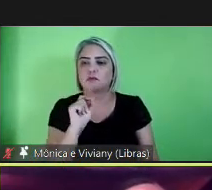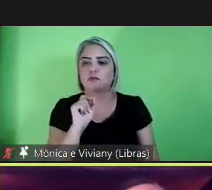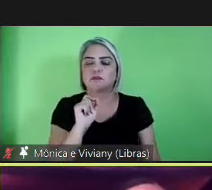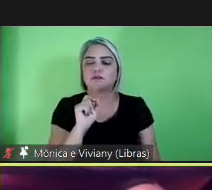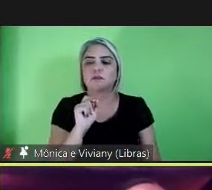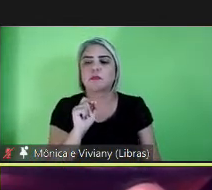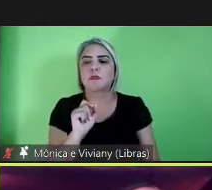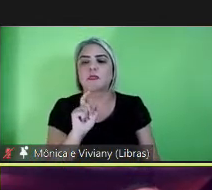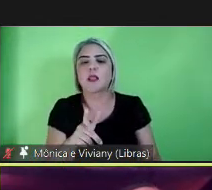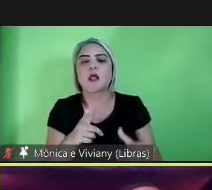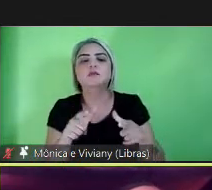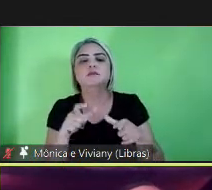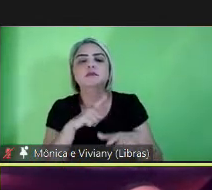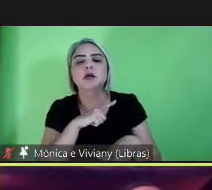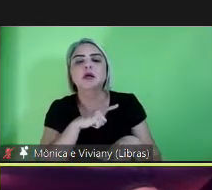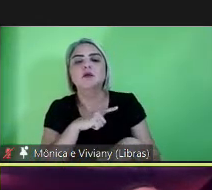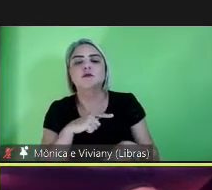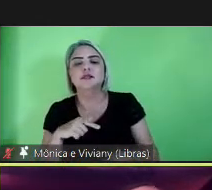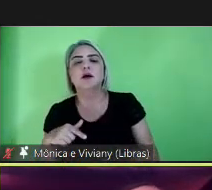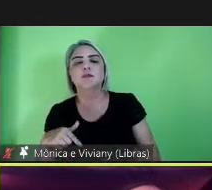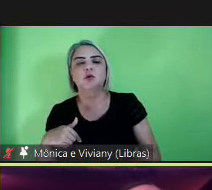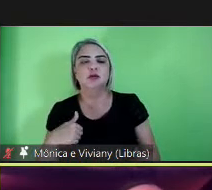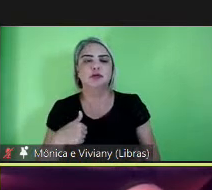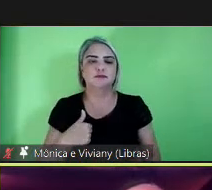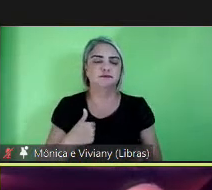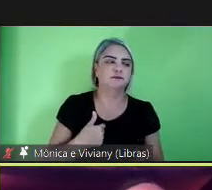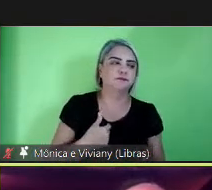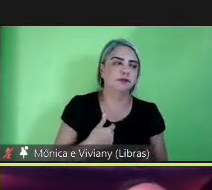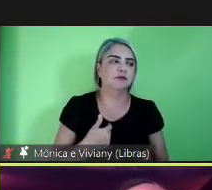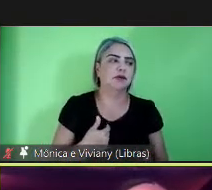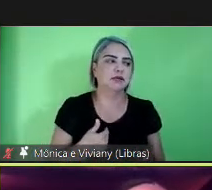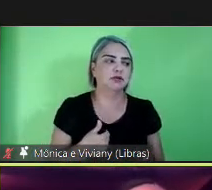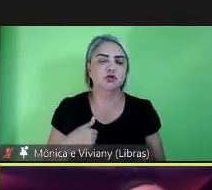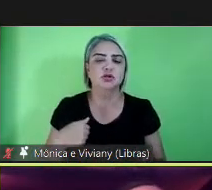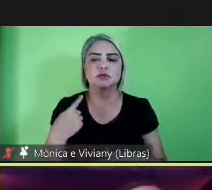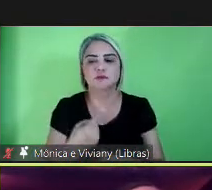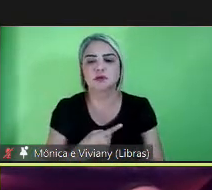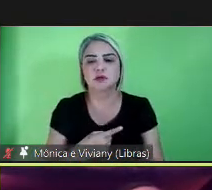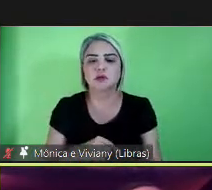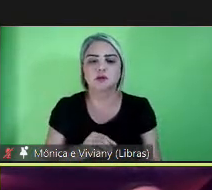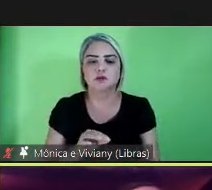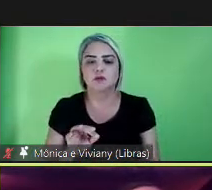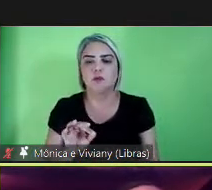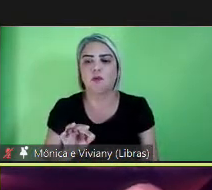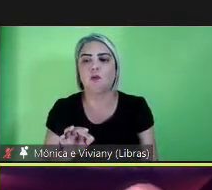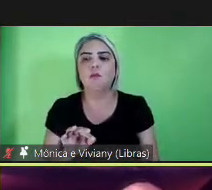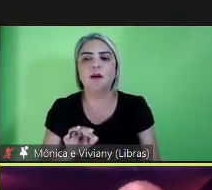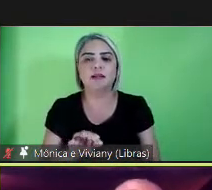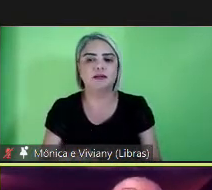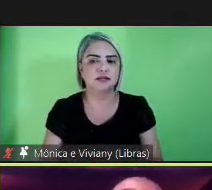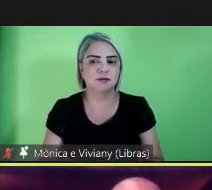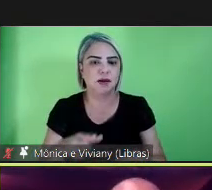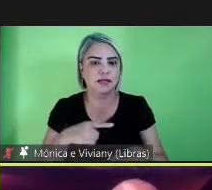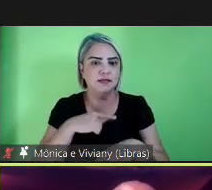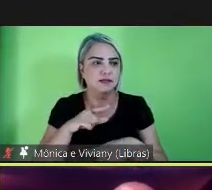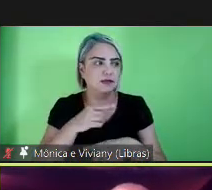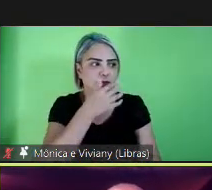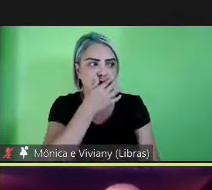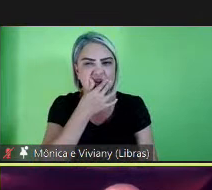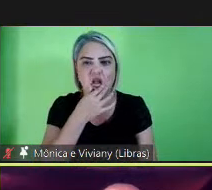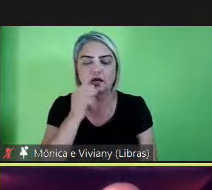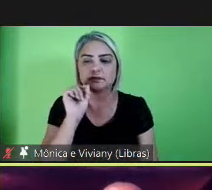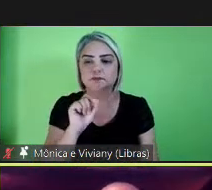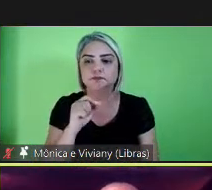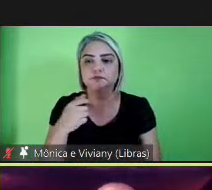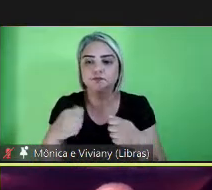outset. And we can pitch the discussion thereof at the right level, using the right language. And when I